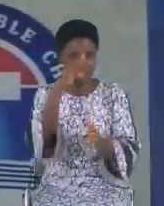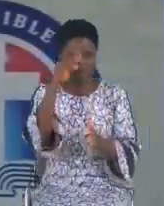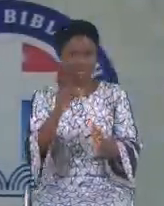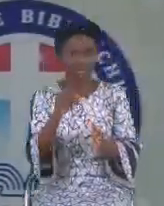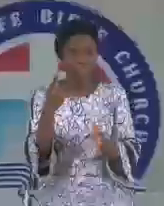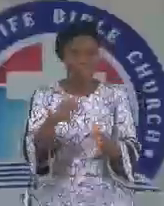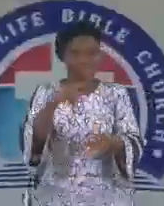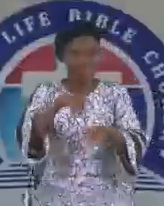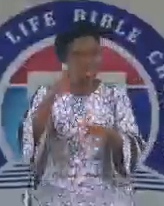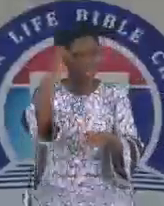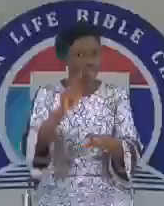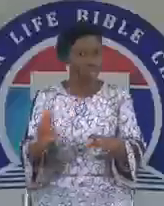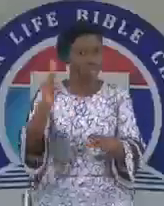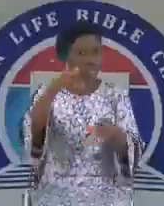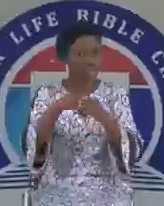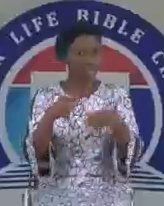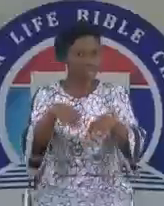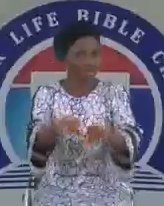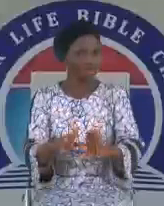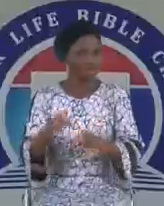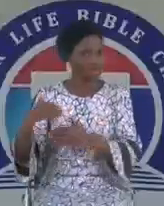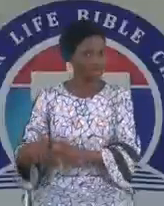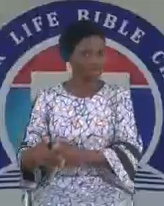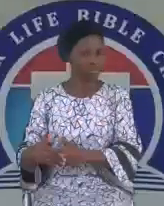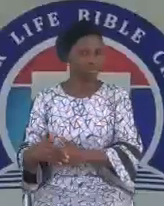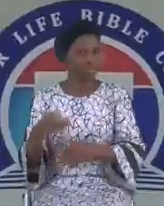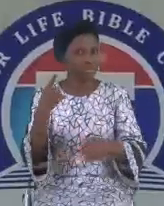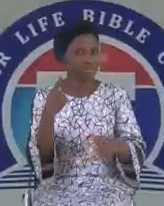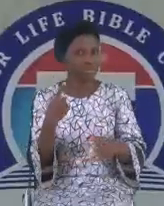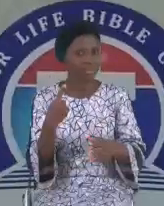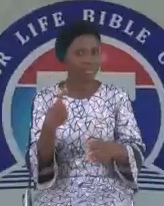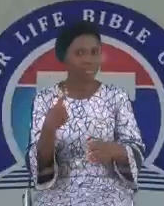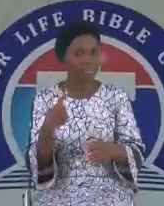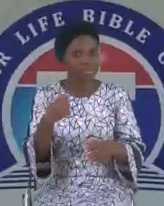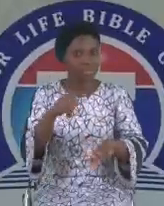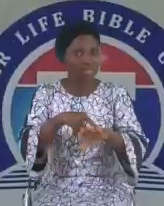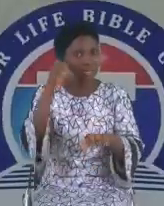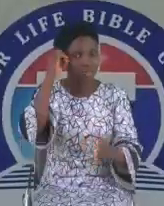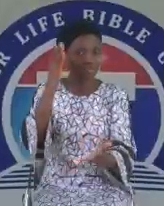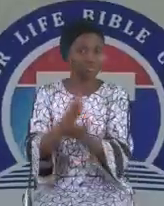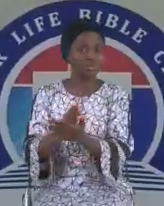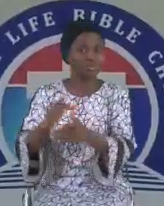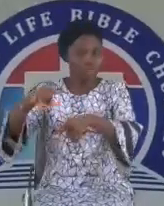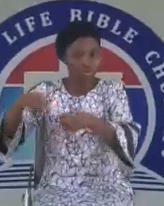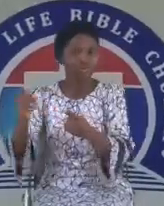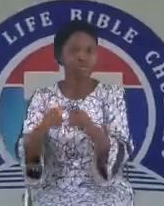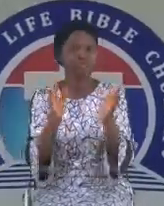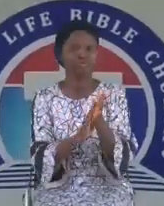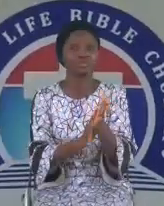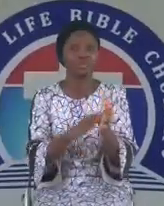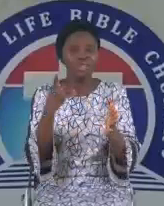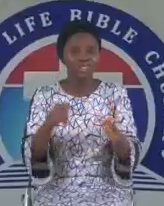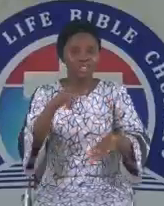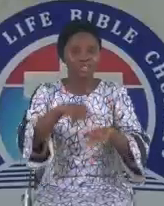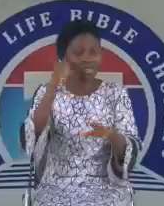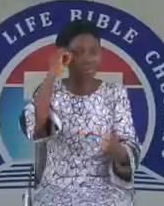tomb. The time is taught going to school. The time is taught